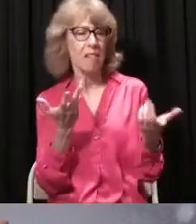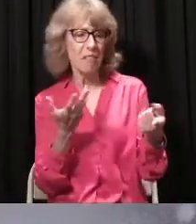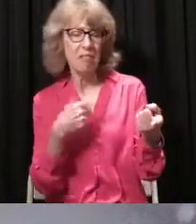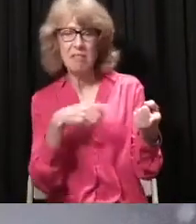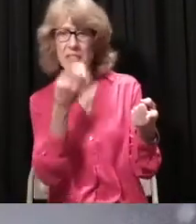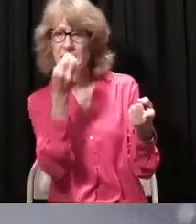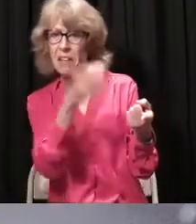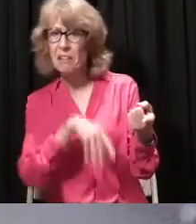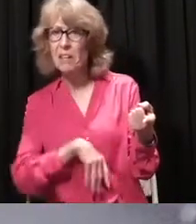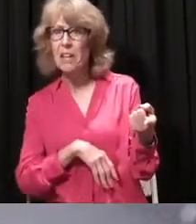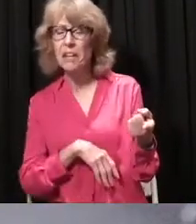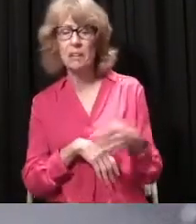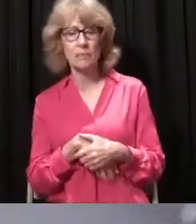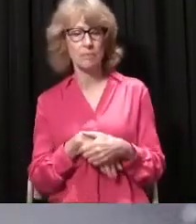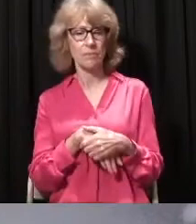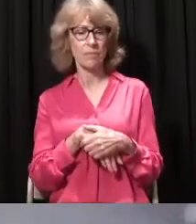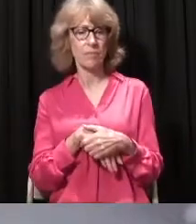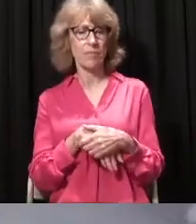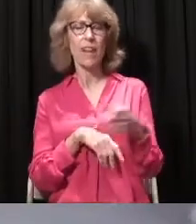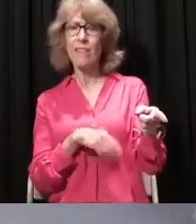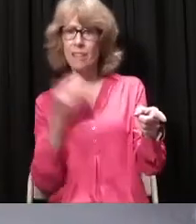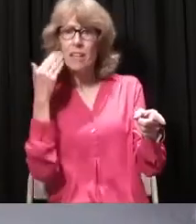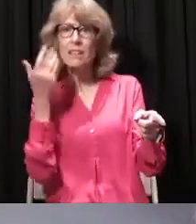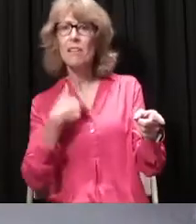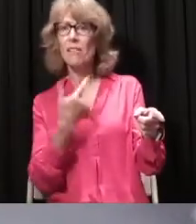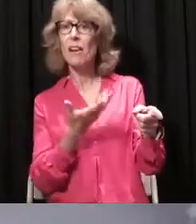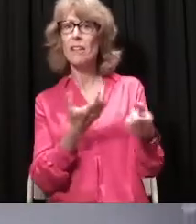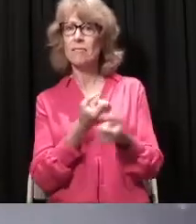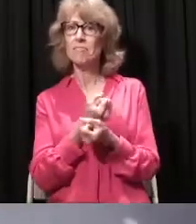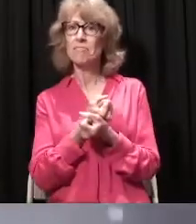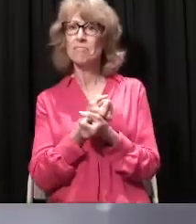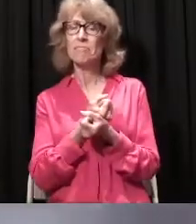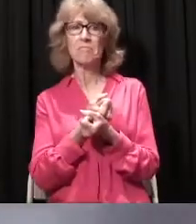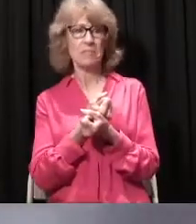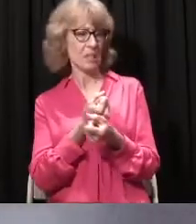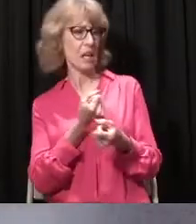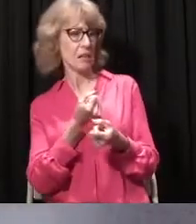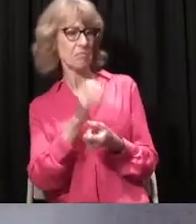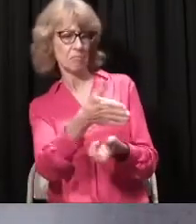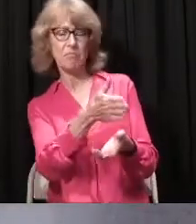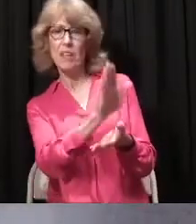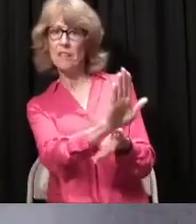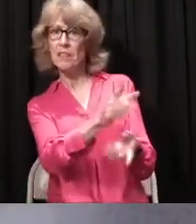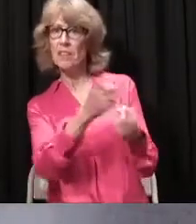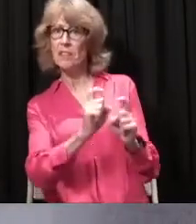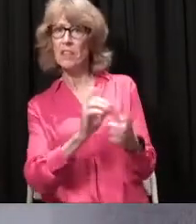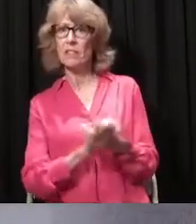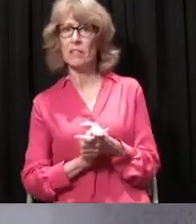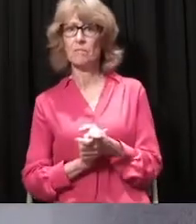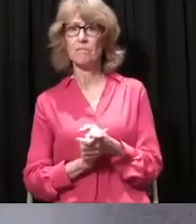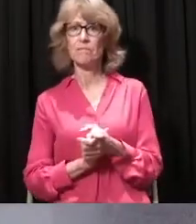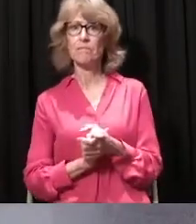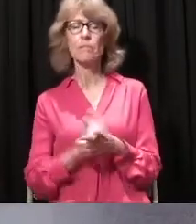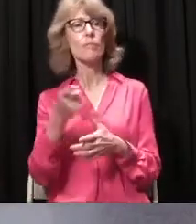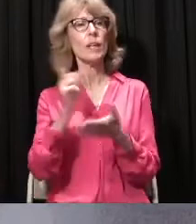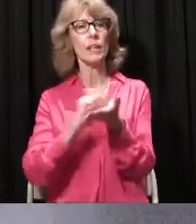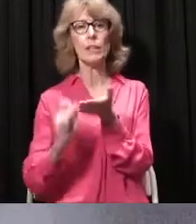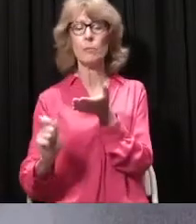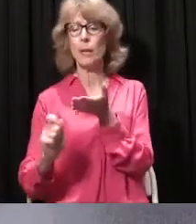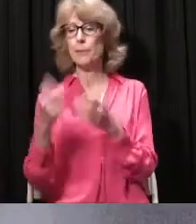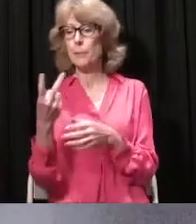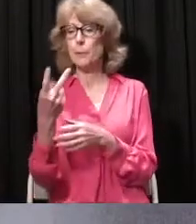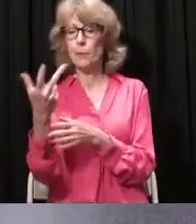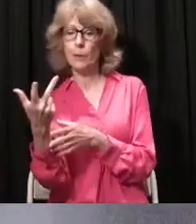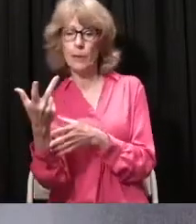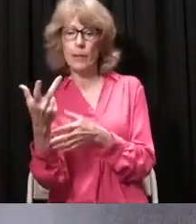away. Plus, after you write like 2 or 3, your hand starts to cramp a little bit. It's not good. And then the thing that really bothered